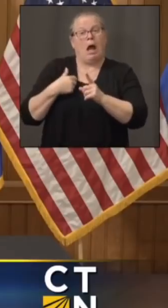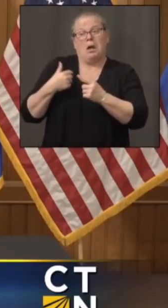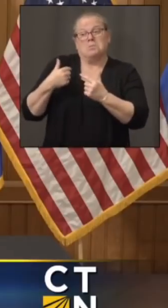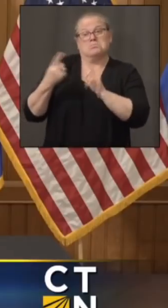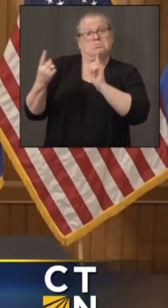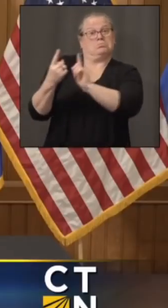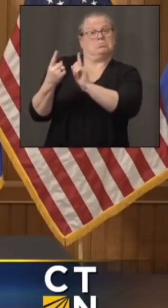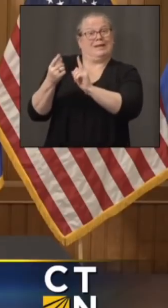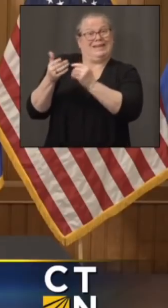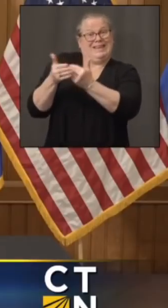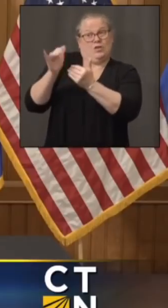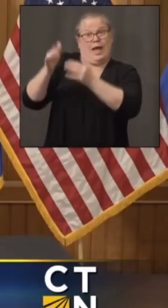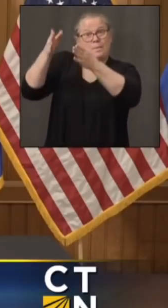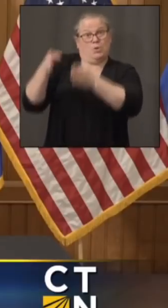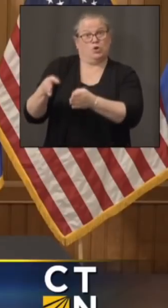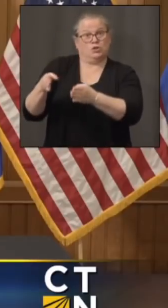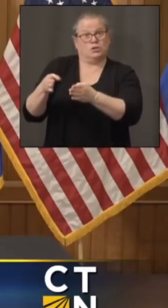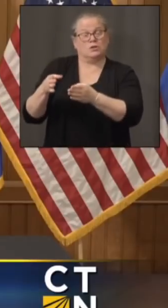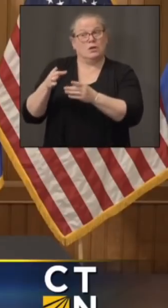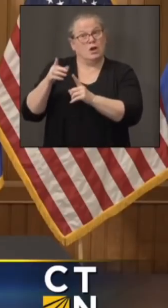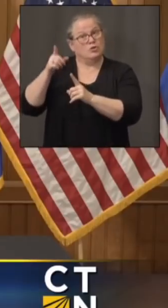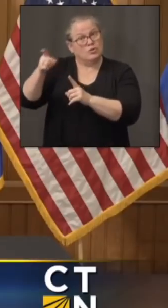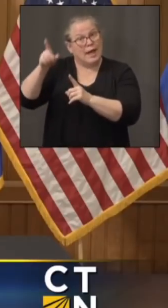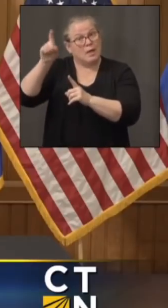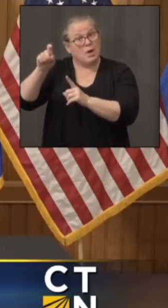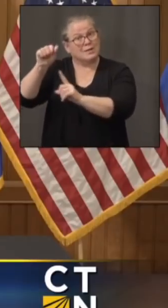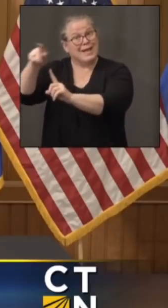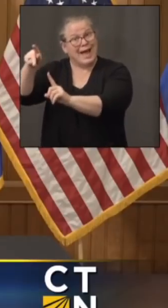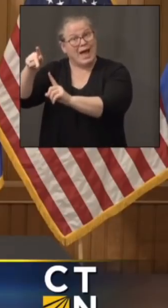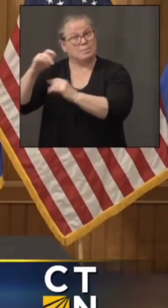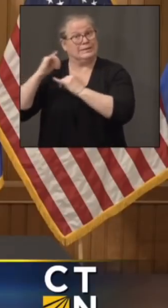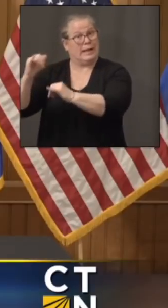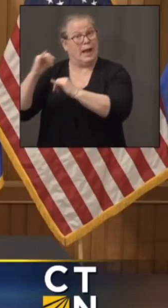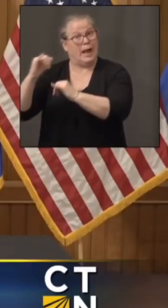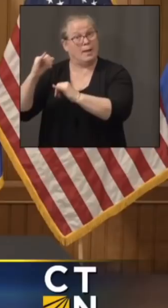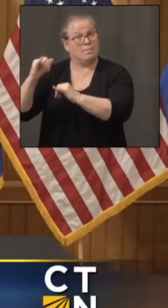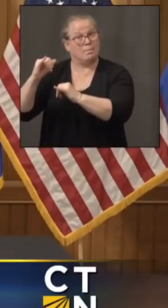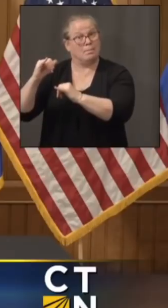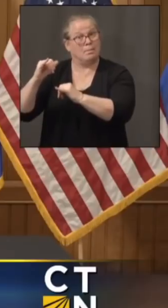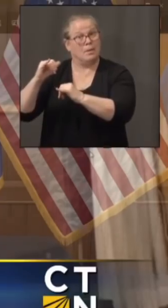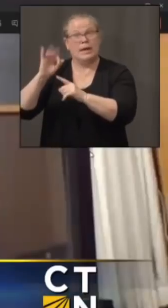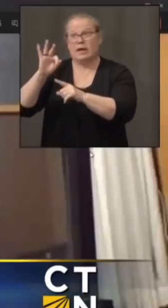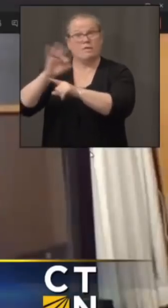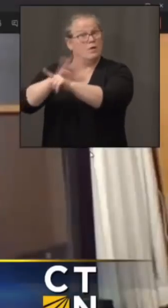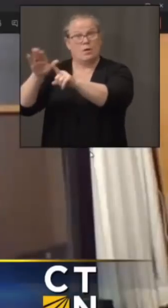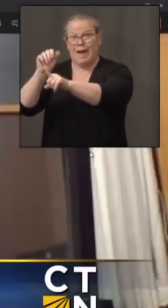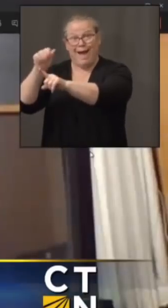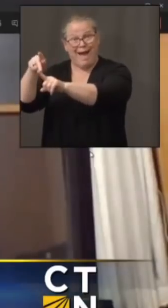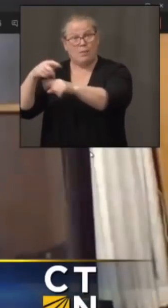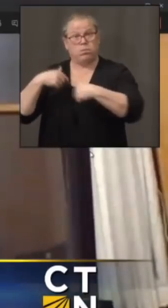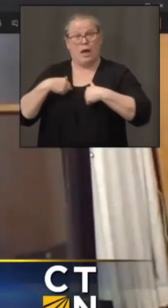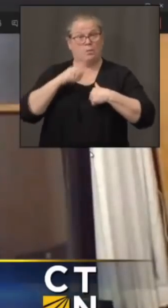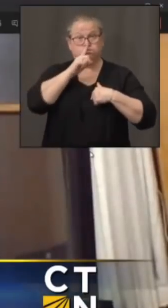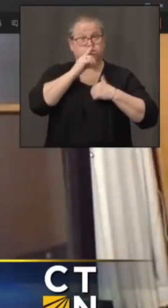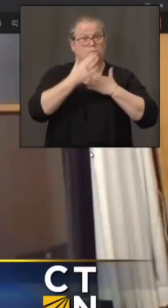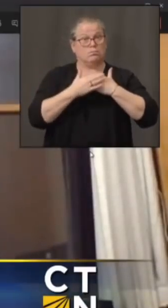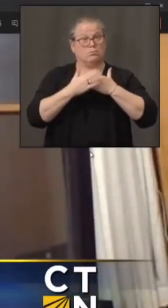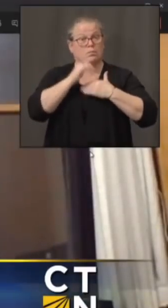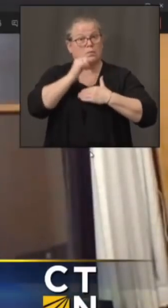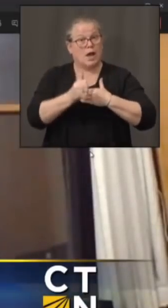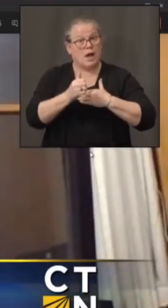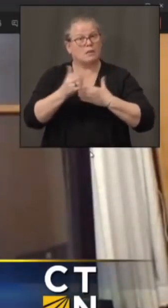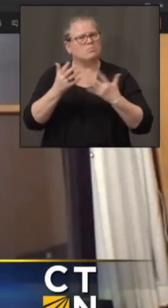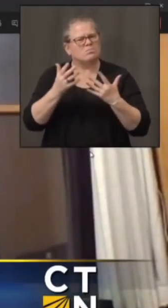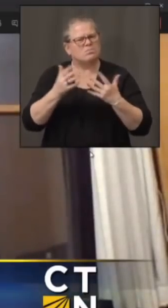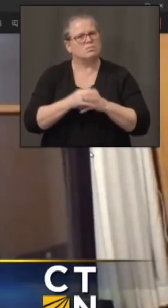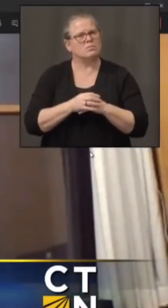this only work if they also have this app activated? That's correct. So the way it works is if you test positive, you get